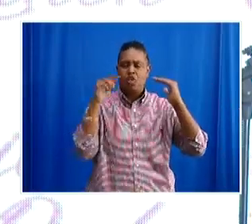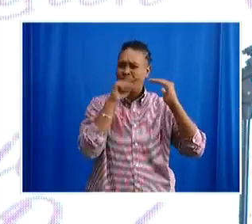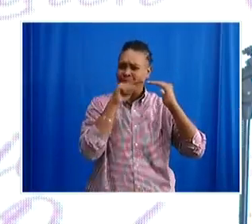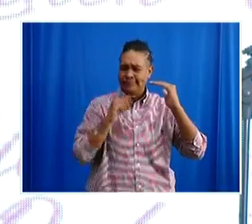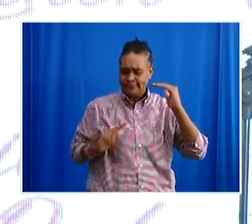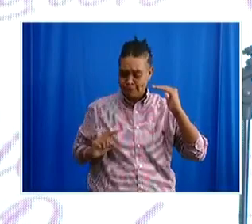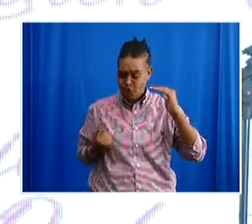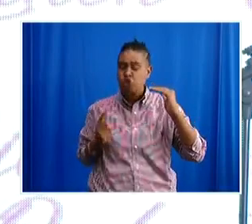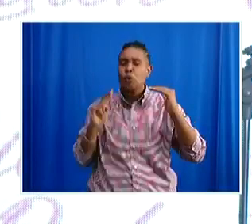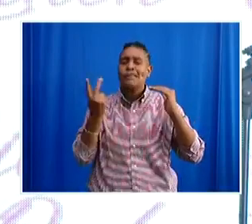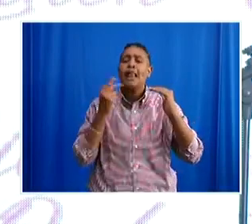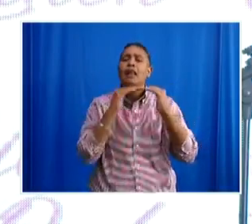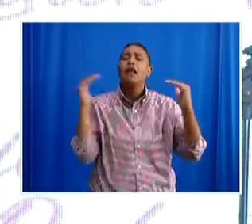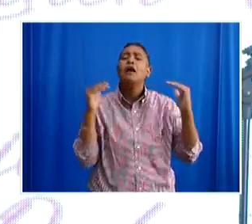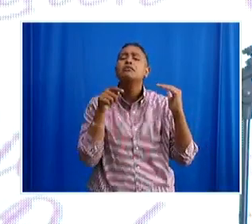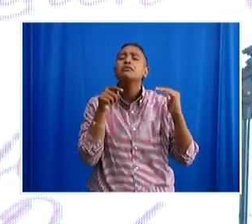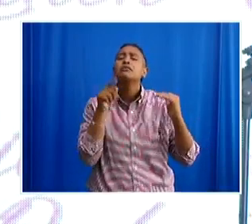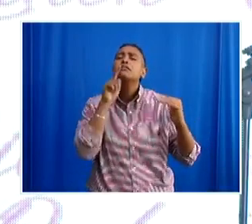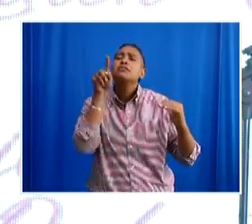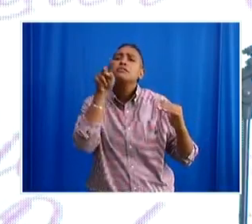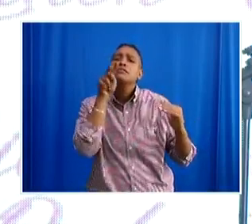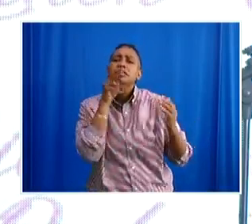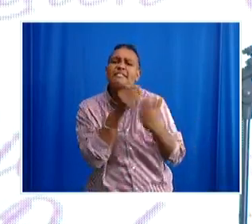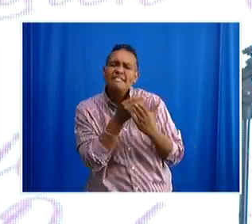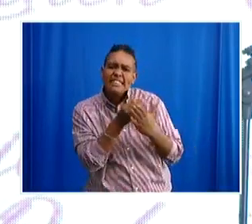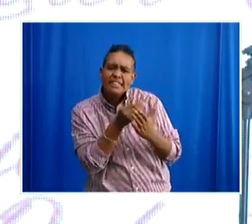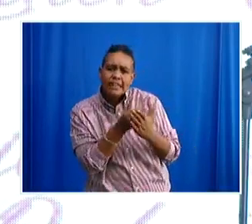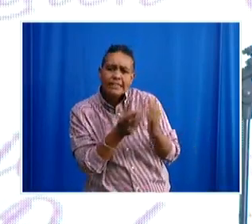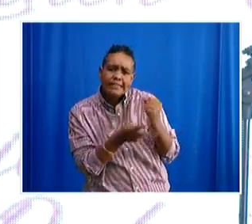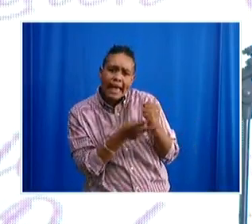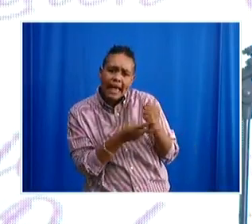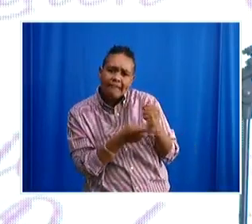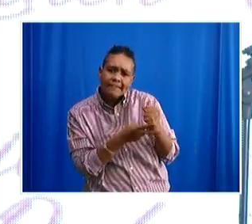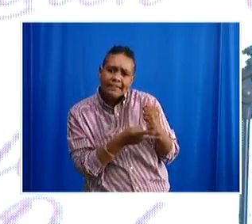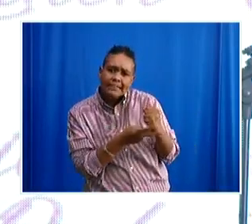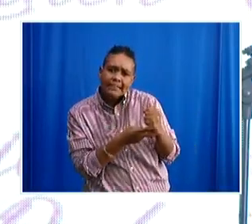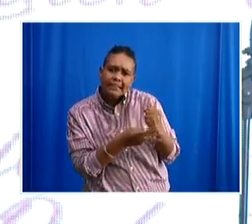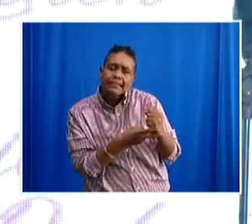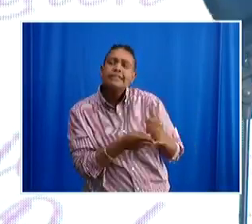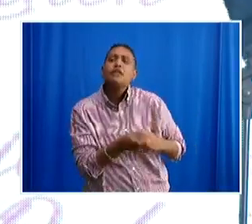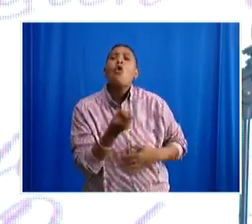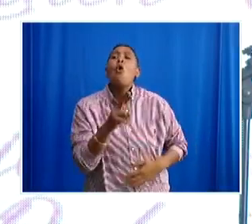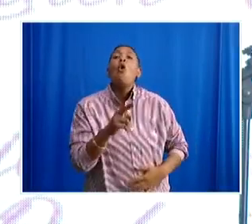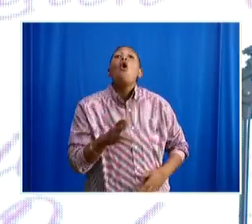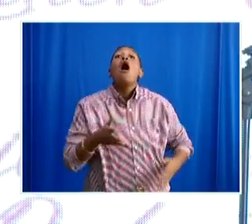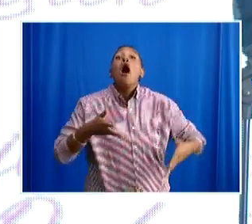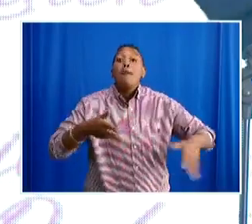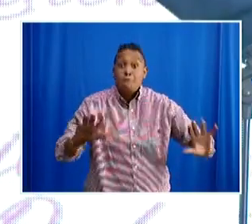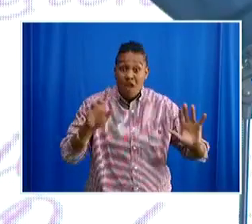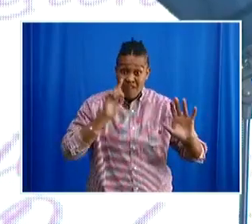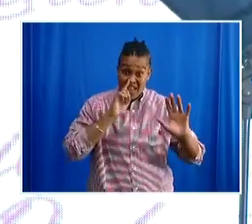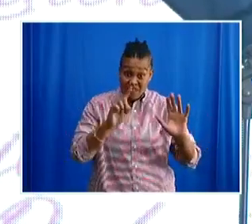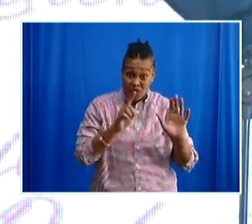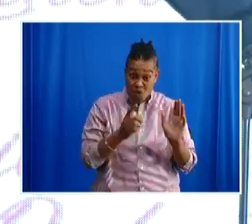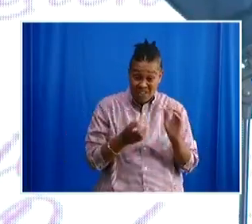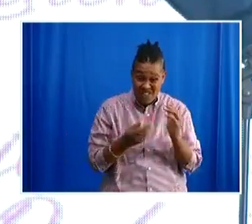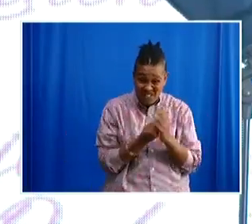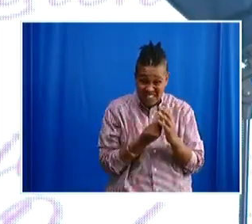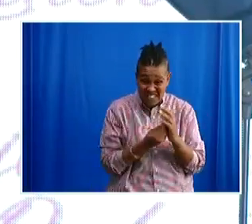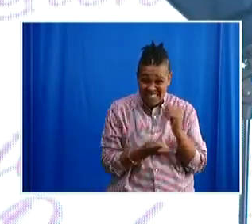of making fiscal savings or providing for fiscal savings on an annual